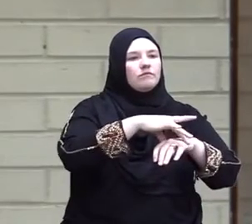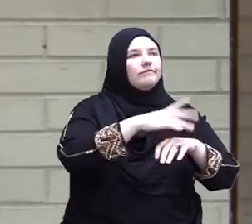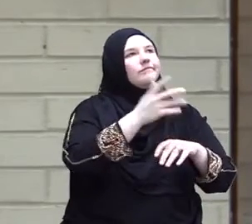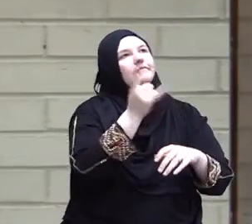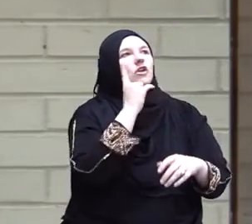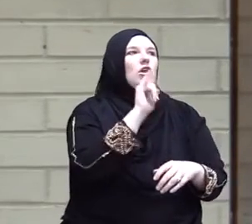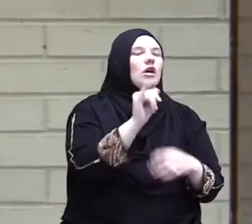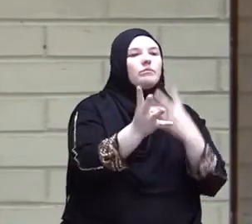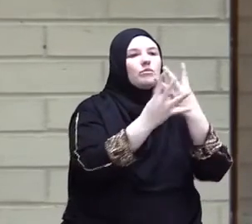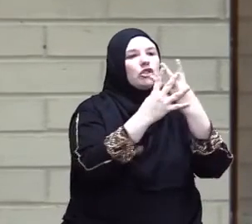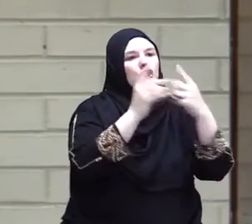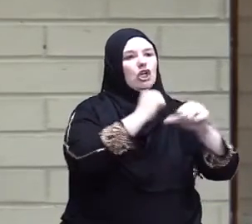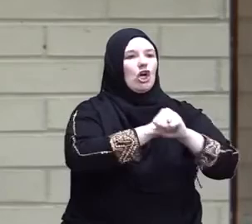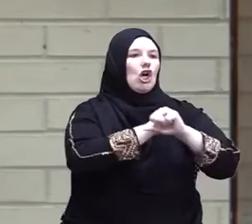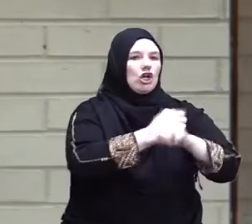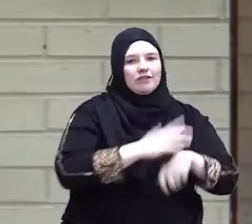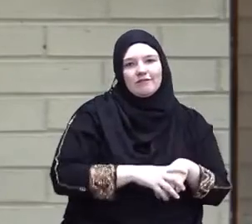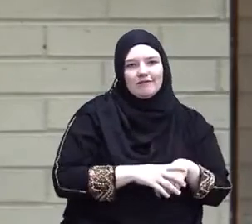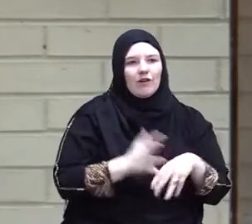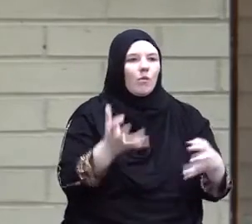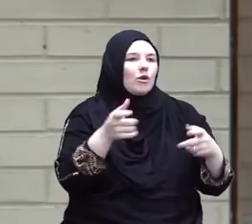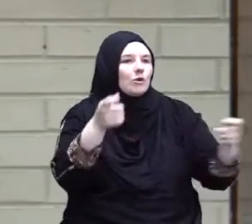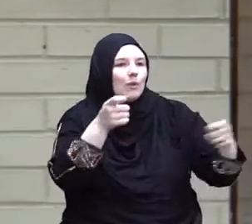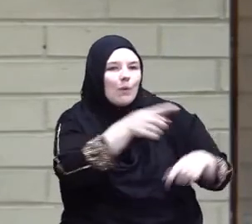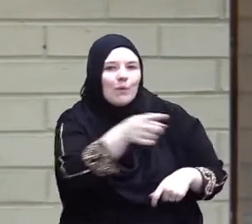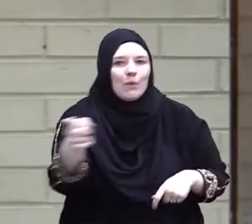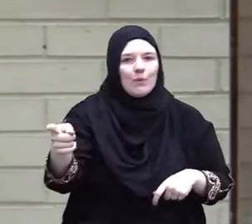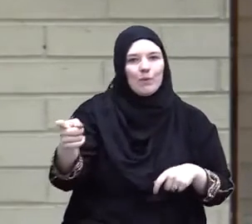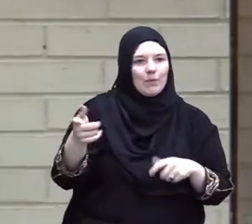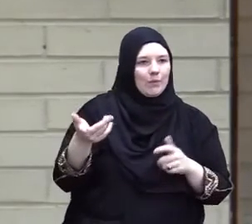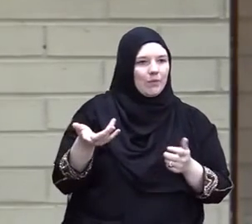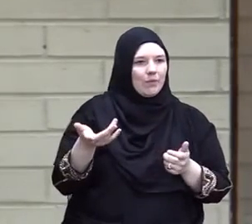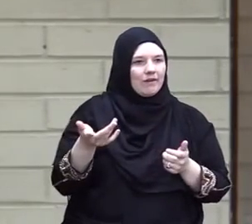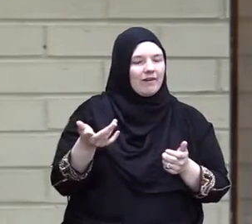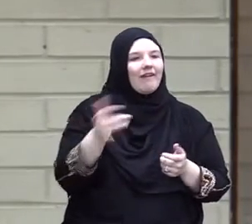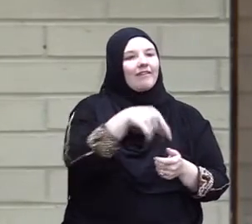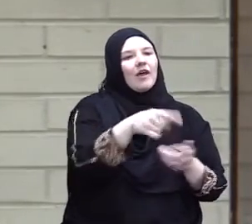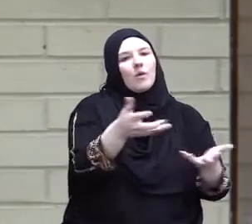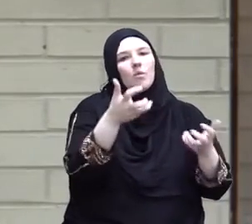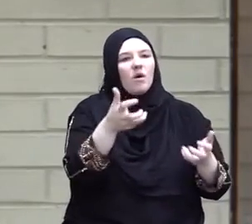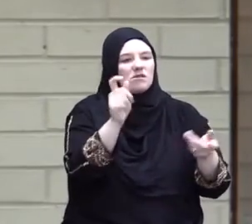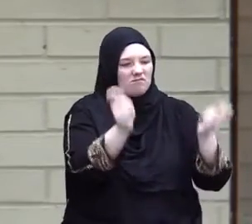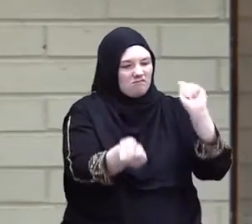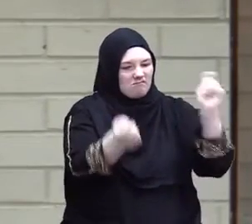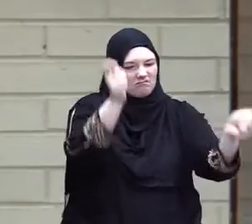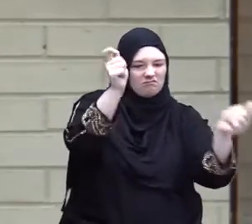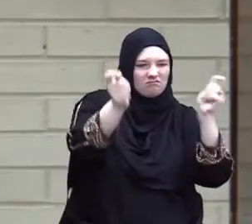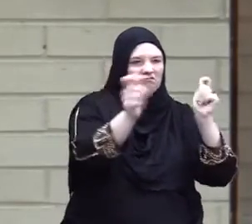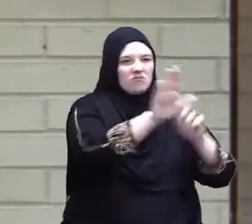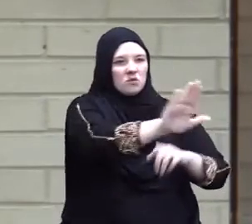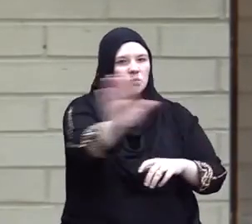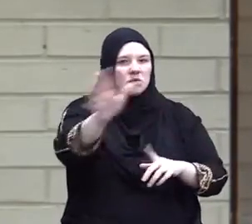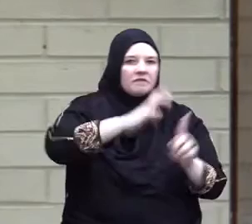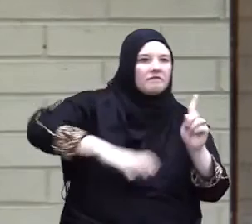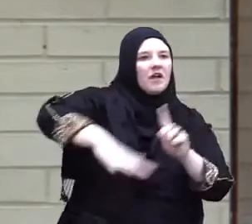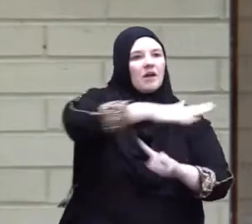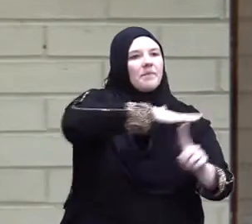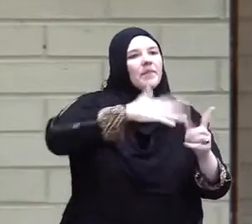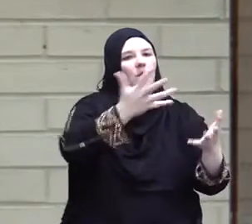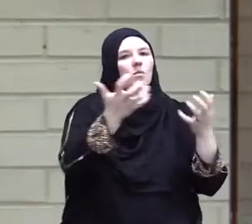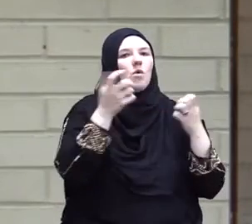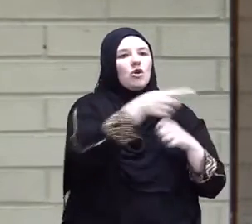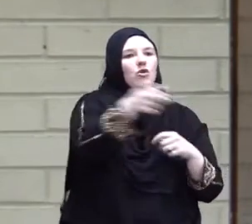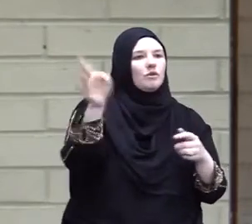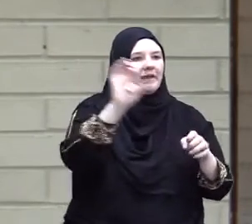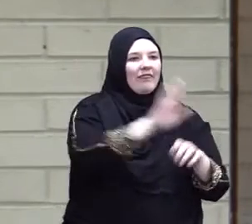guards. They want to control you. They want to manage you. They want to manipulate you. They want you to be their